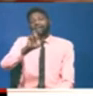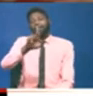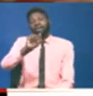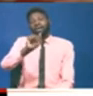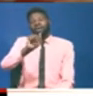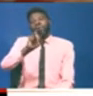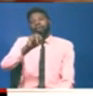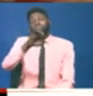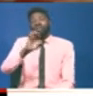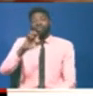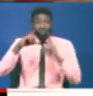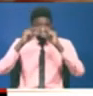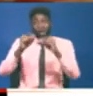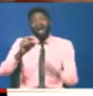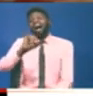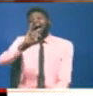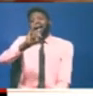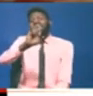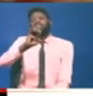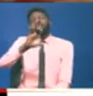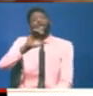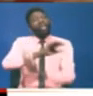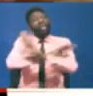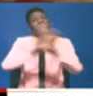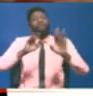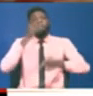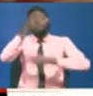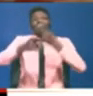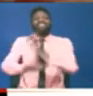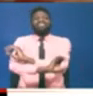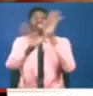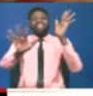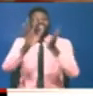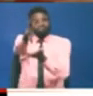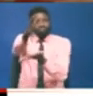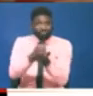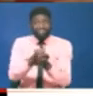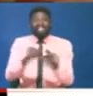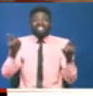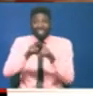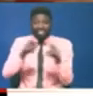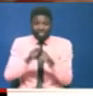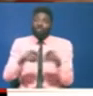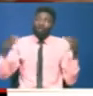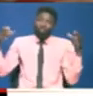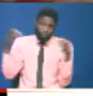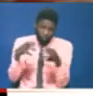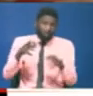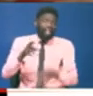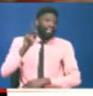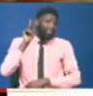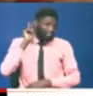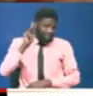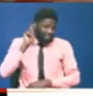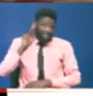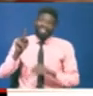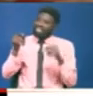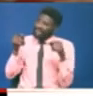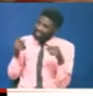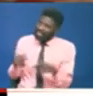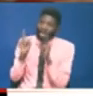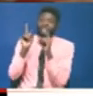of lack of transparency in the recruitment process. Elsewhere, the Kipsigis Council of Elders has opposed the categorization